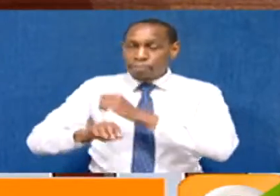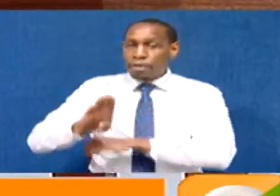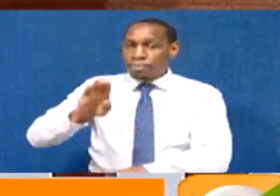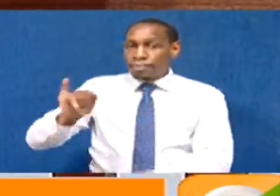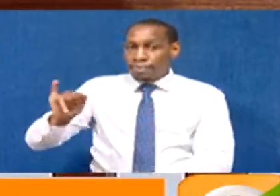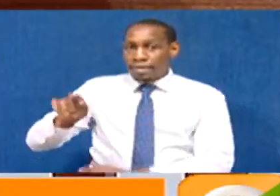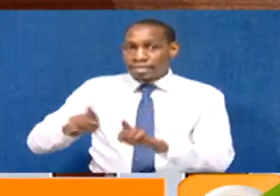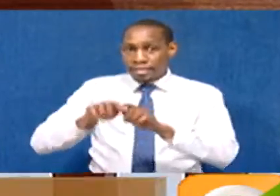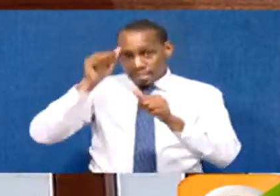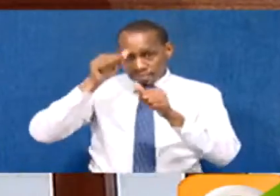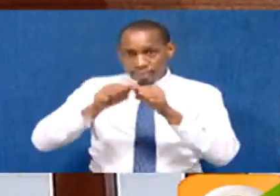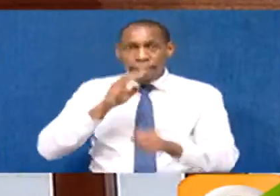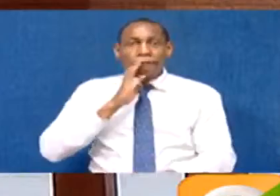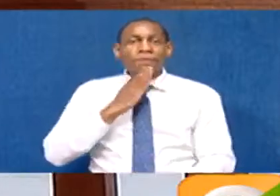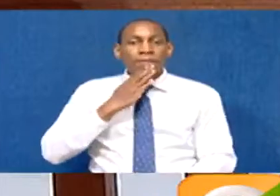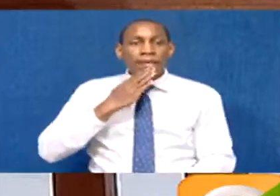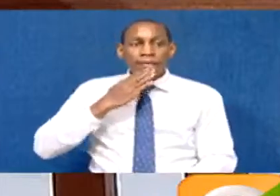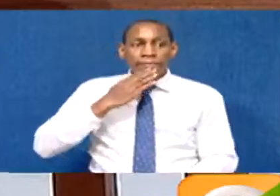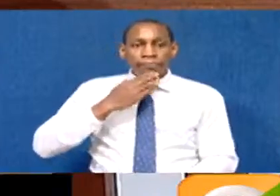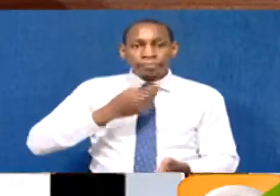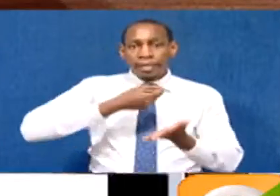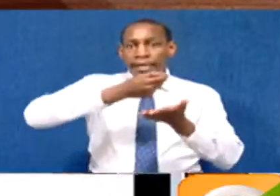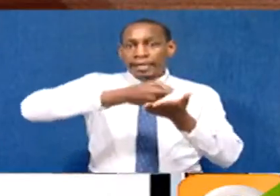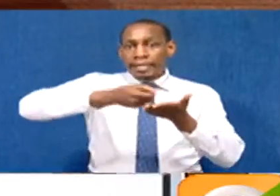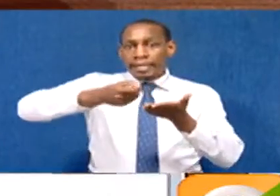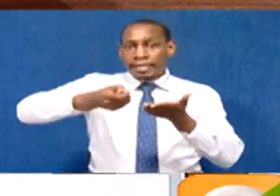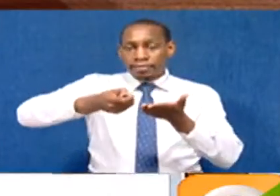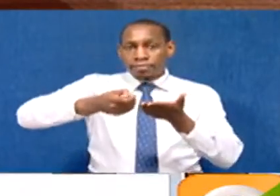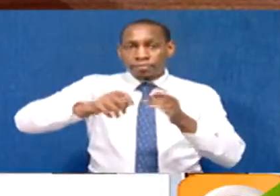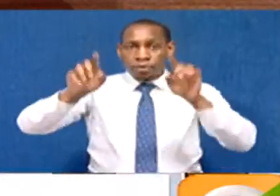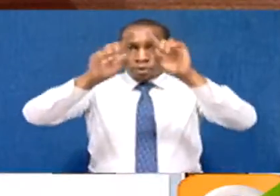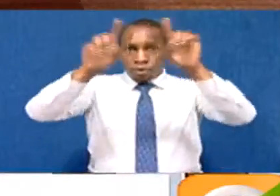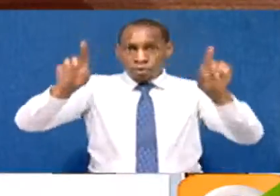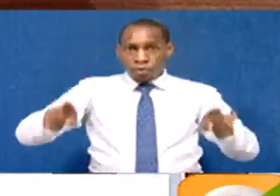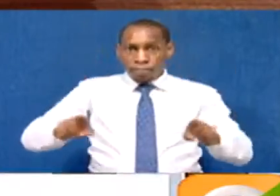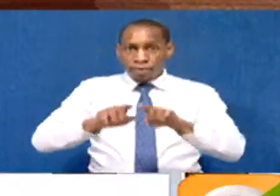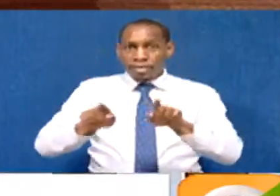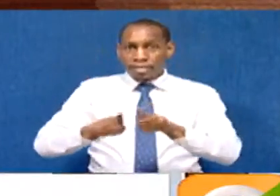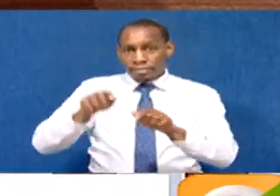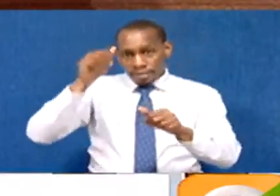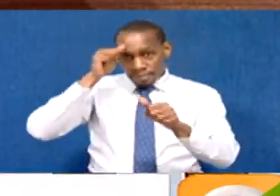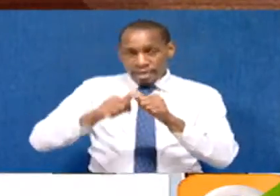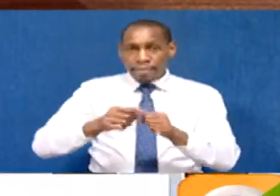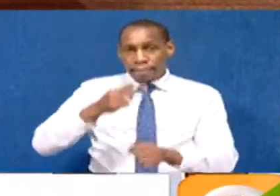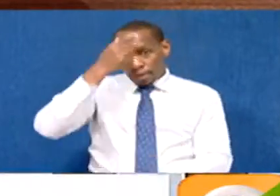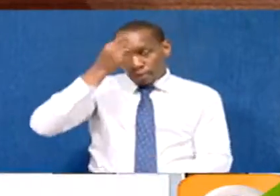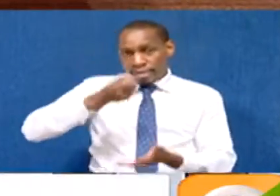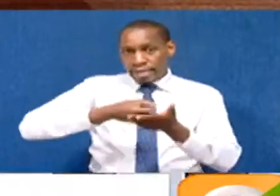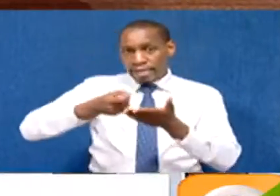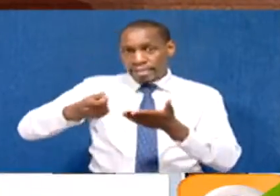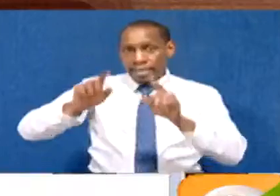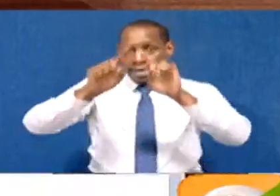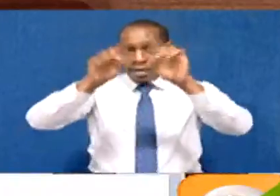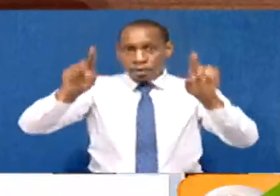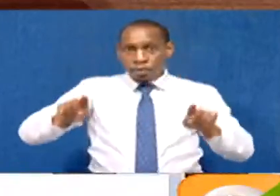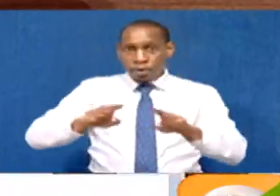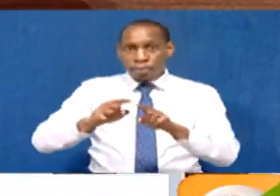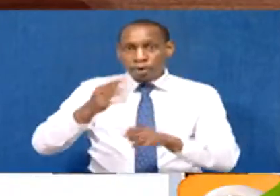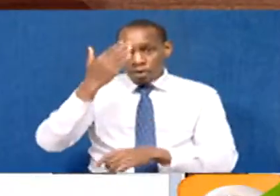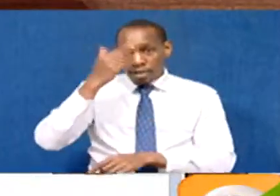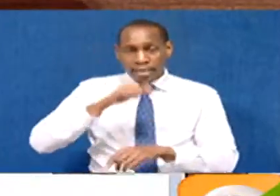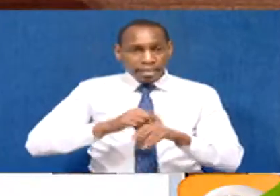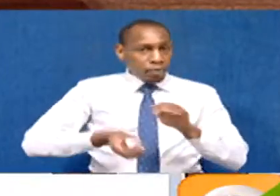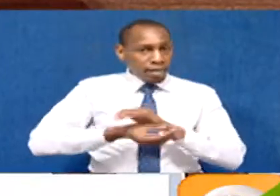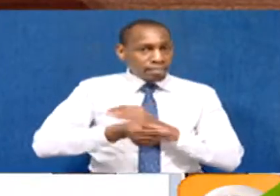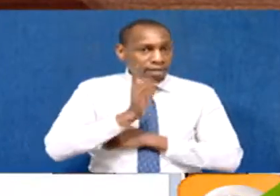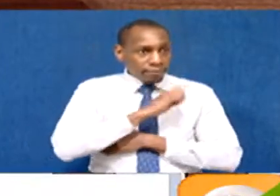BBI. I remember Mudavadi's signature on the board. I remember Wetangula's signature on the board. Because once they were